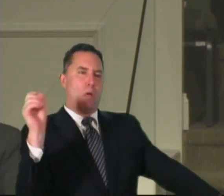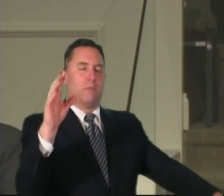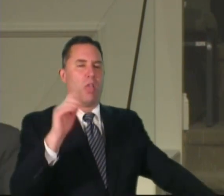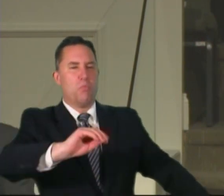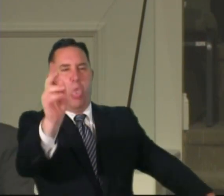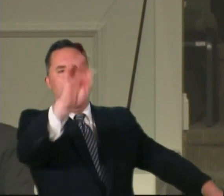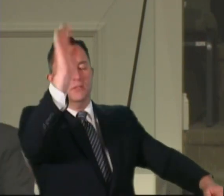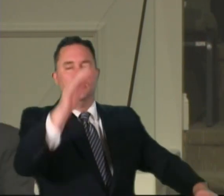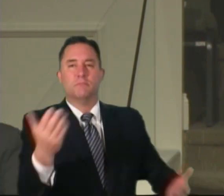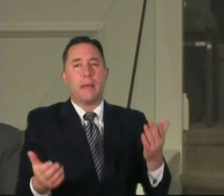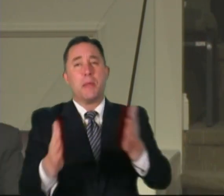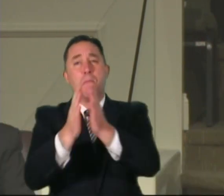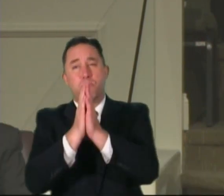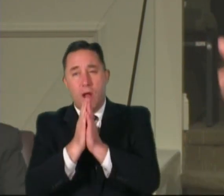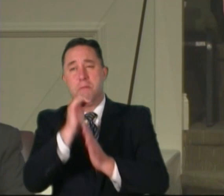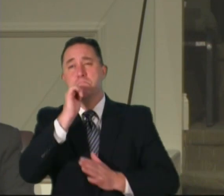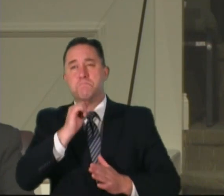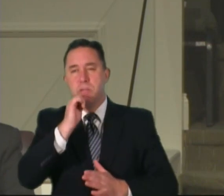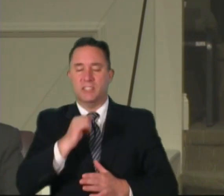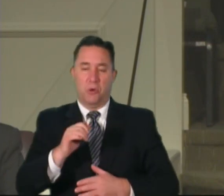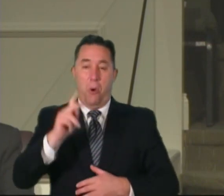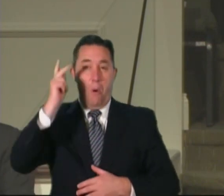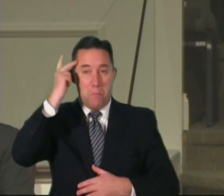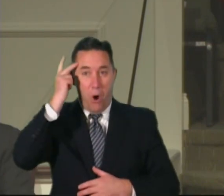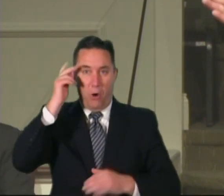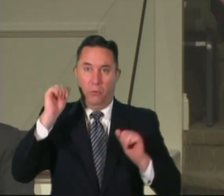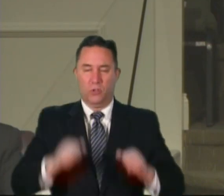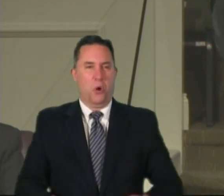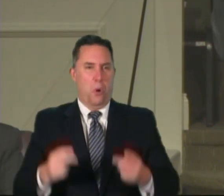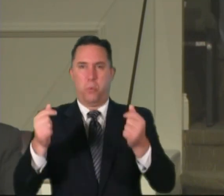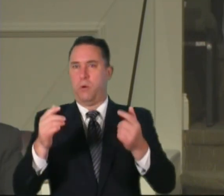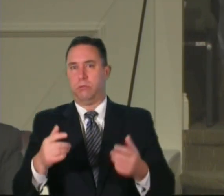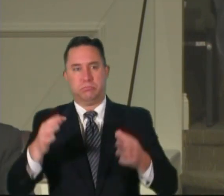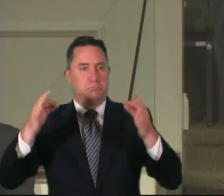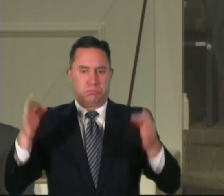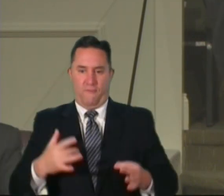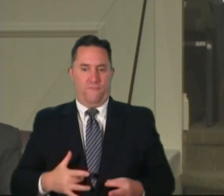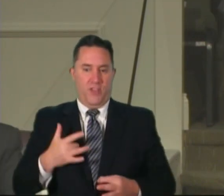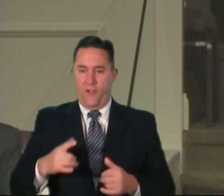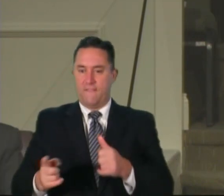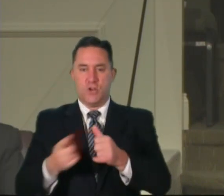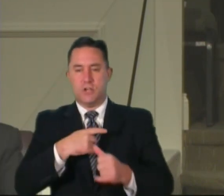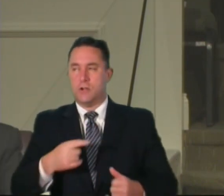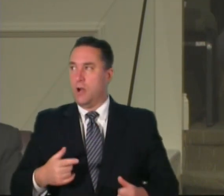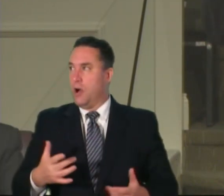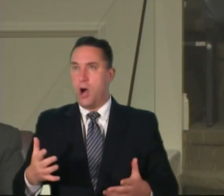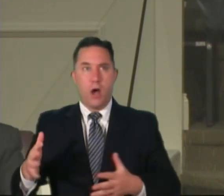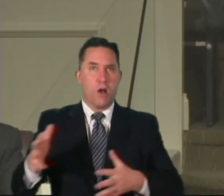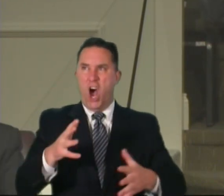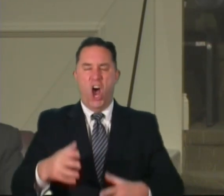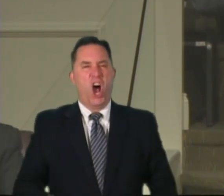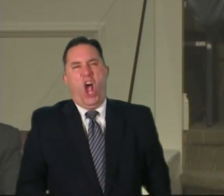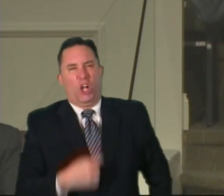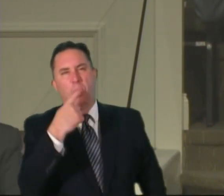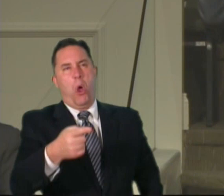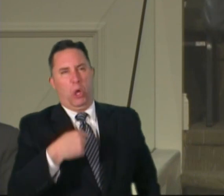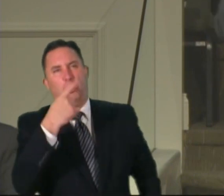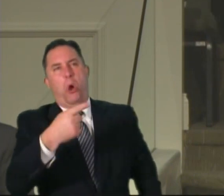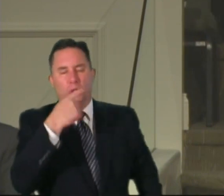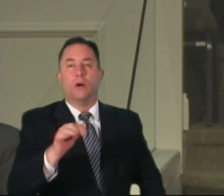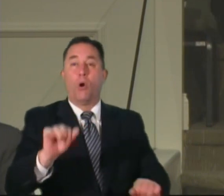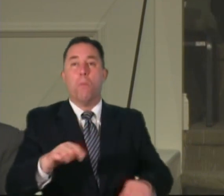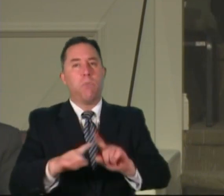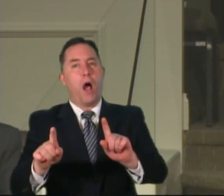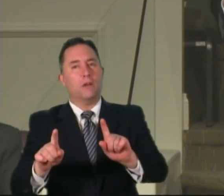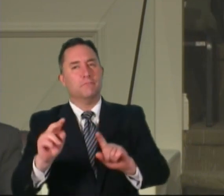pray and be patient. And we see Paul, he could have quickly said, as soon as he felt the first bad wind, say, oh, I told you. No,